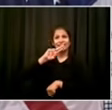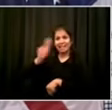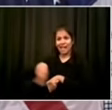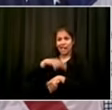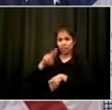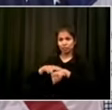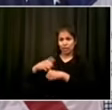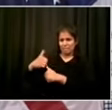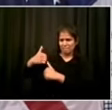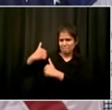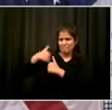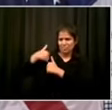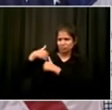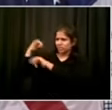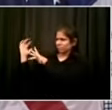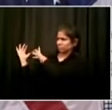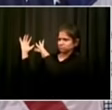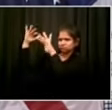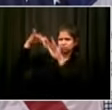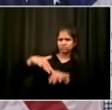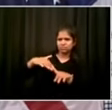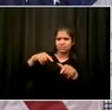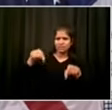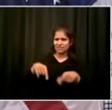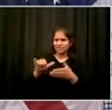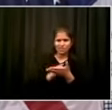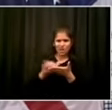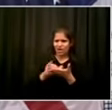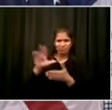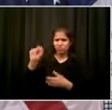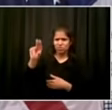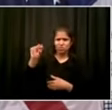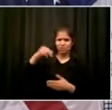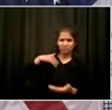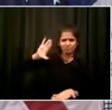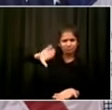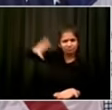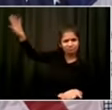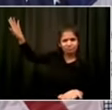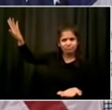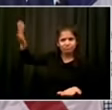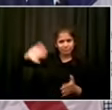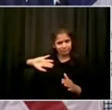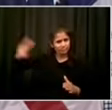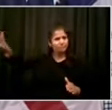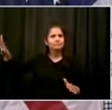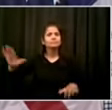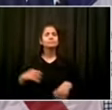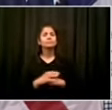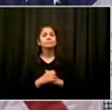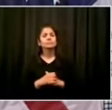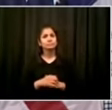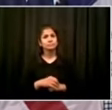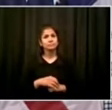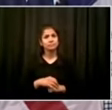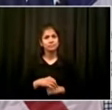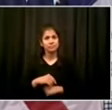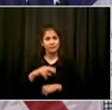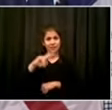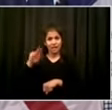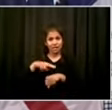greater potential for misunderstanding and inadvertent violence. I made clear throughout the